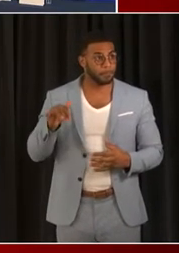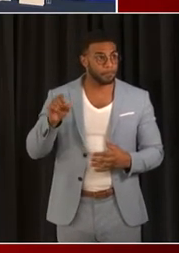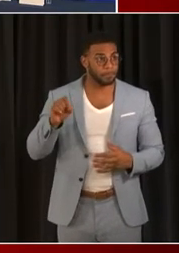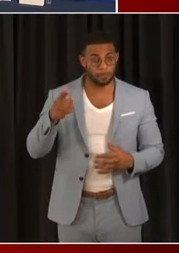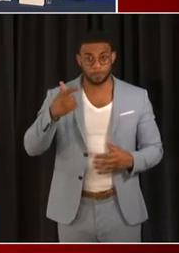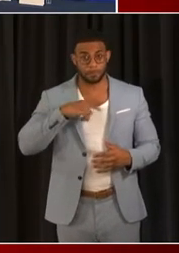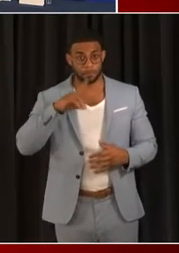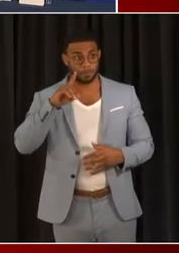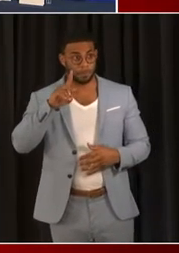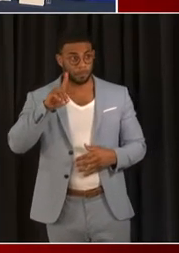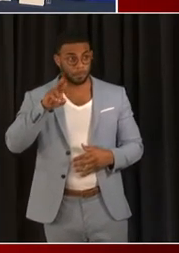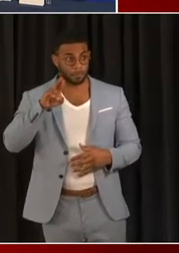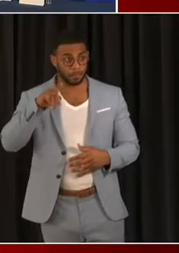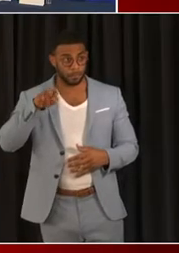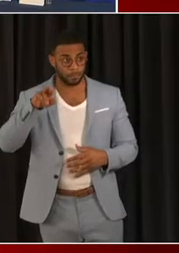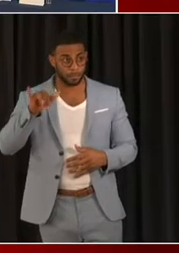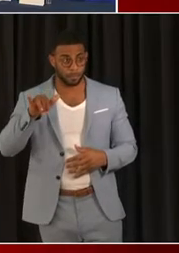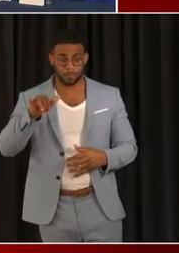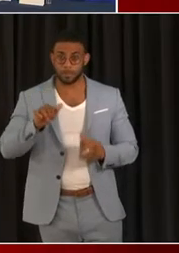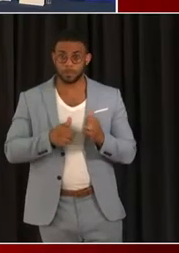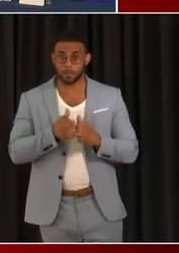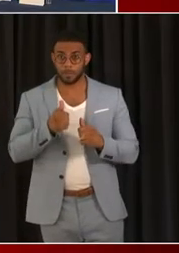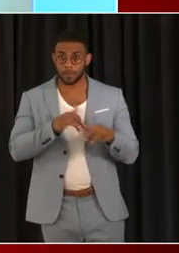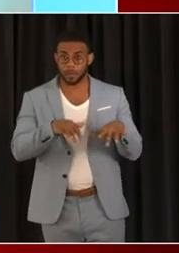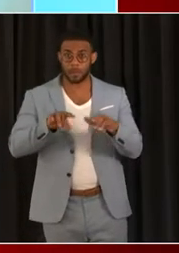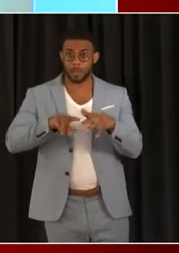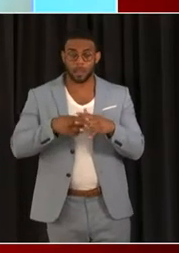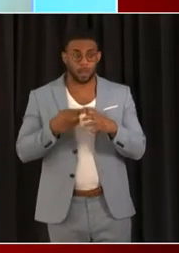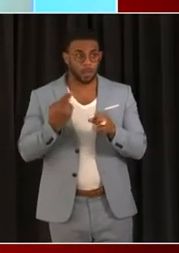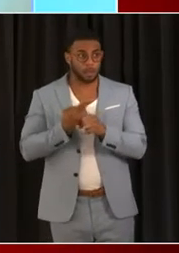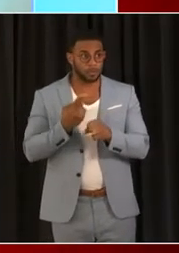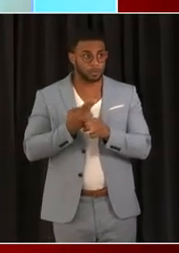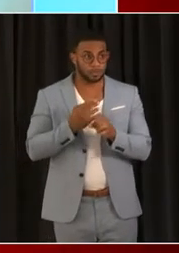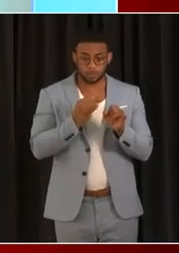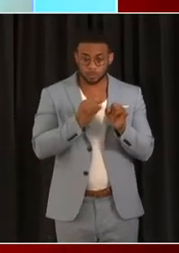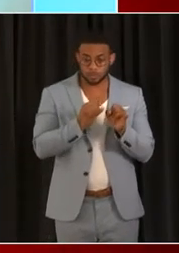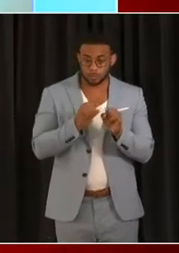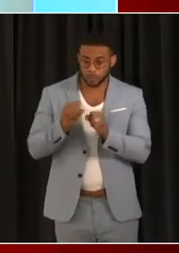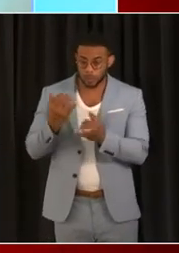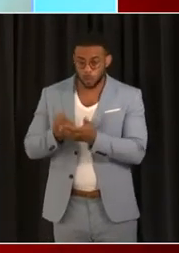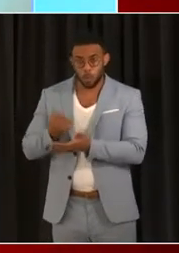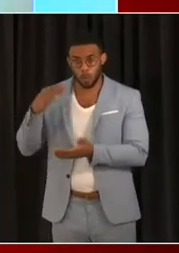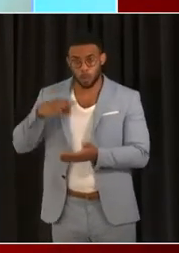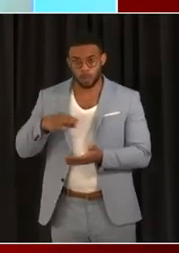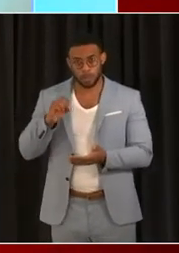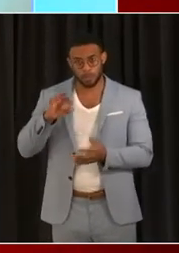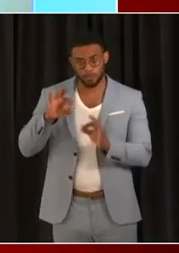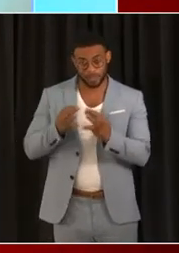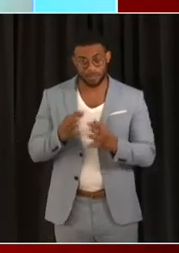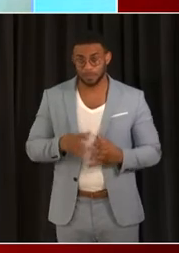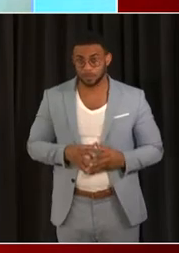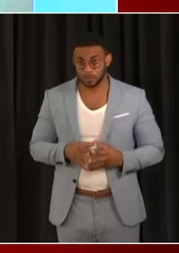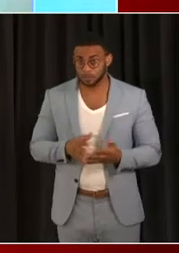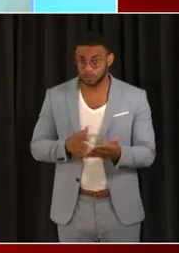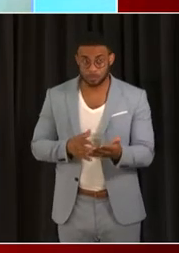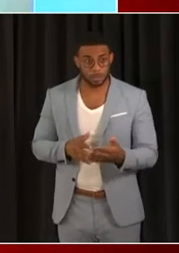Yeah, most businesses are started using the individual wealth of